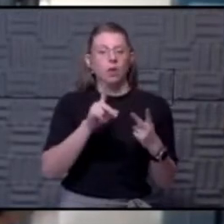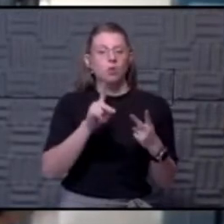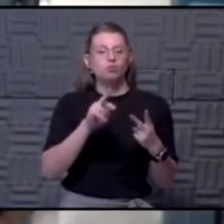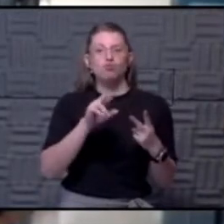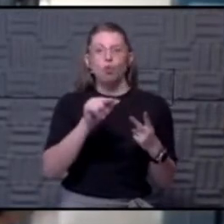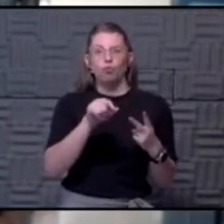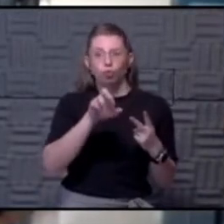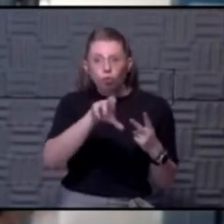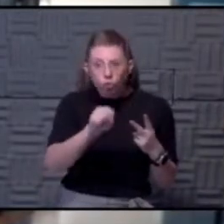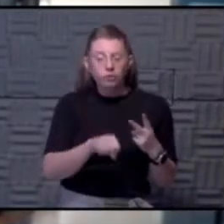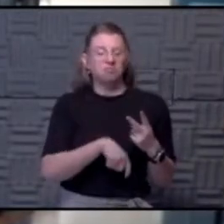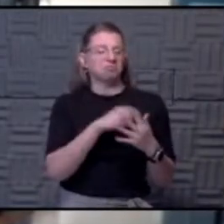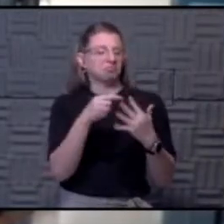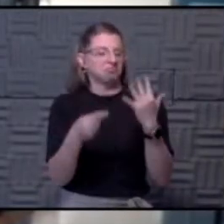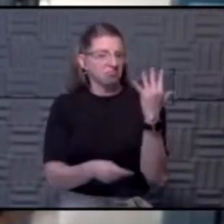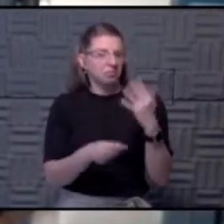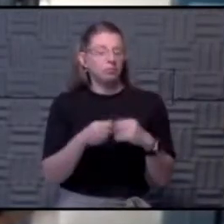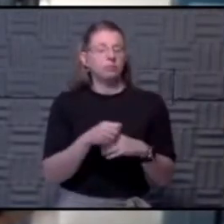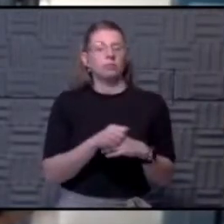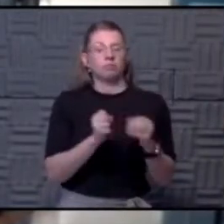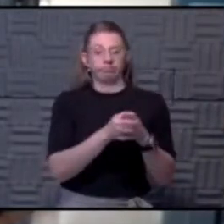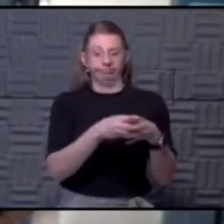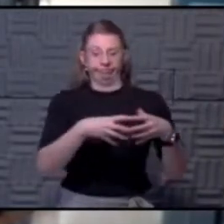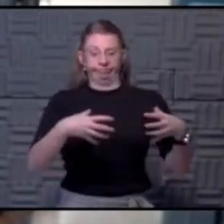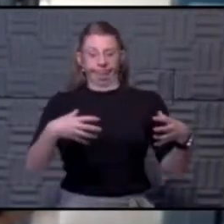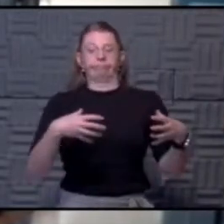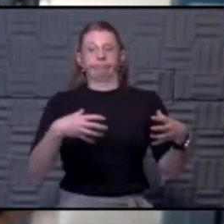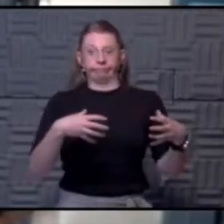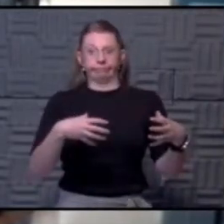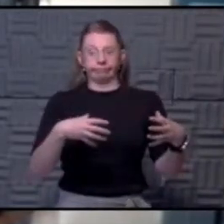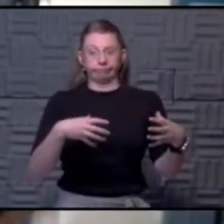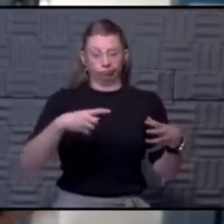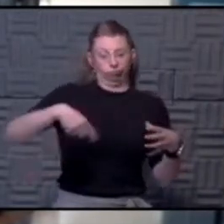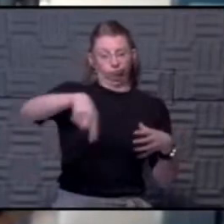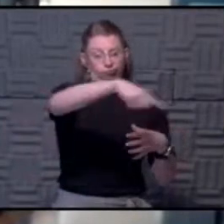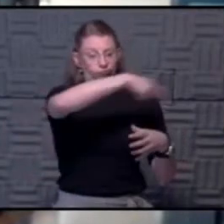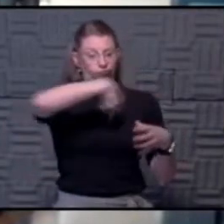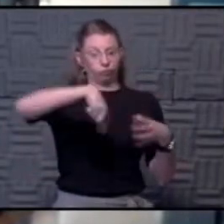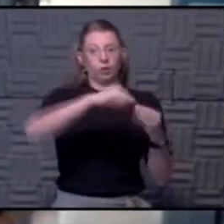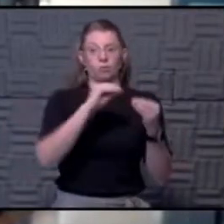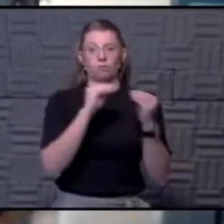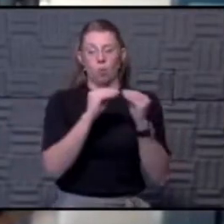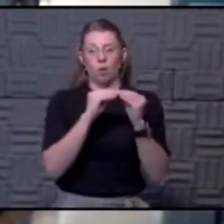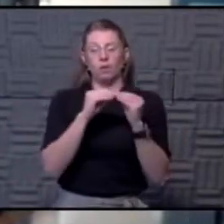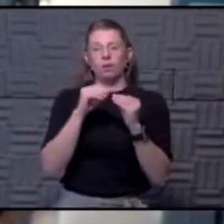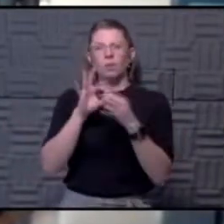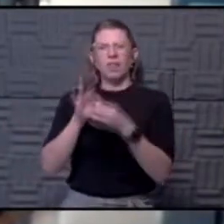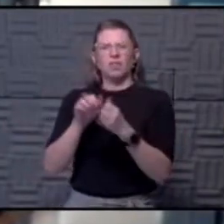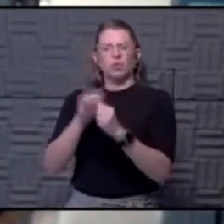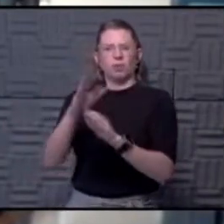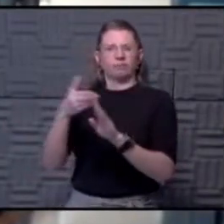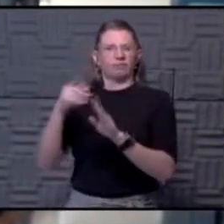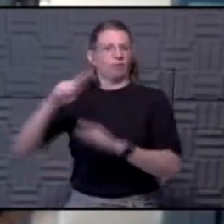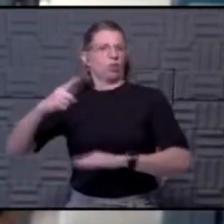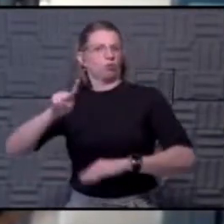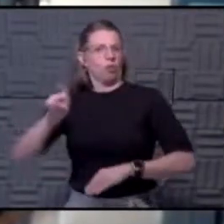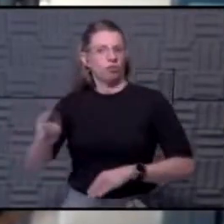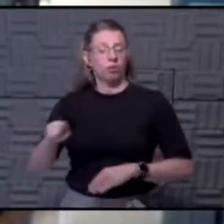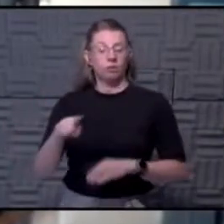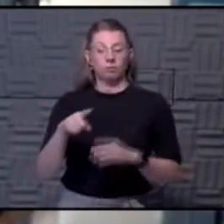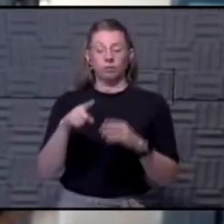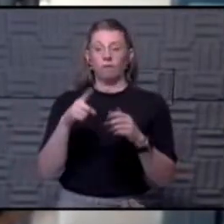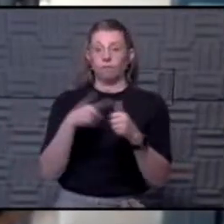And the pharmacies are expanding their population. Initially, it actually relates to your earlier question. Initially, they were